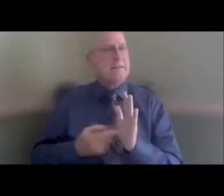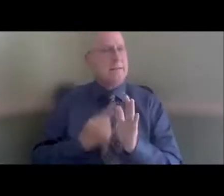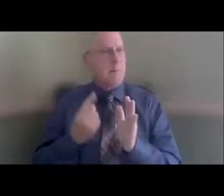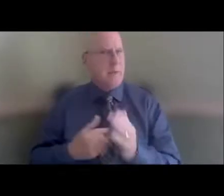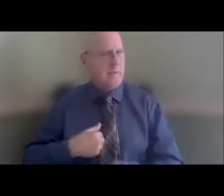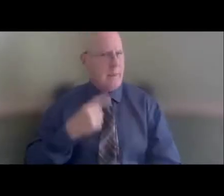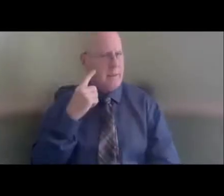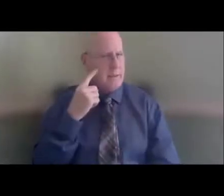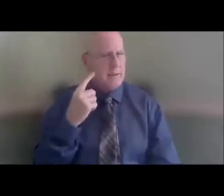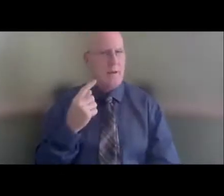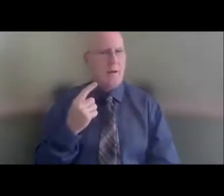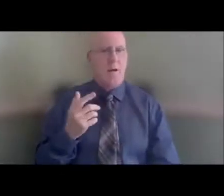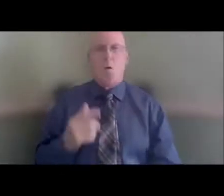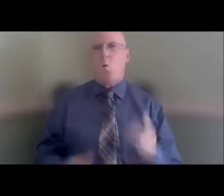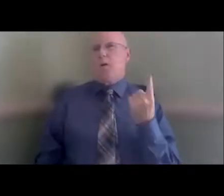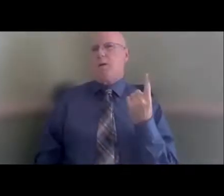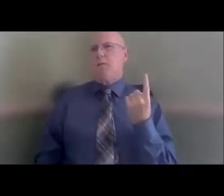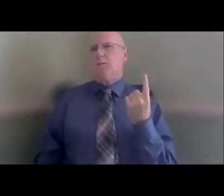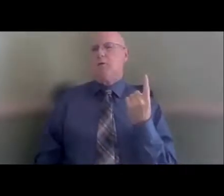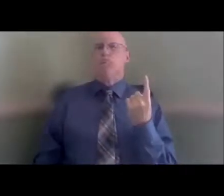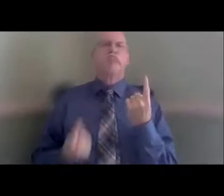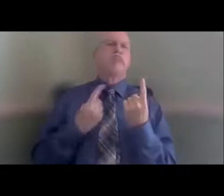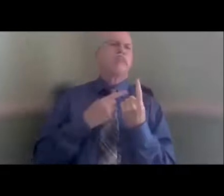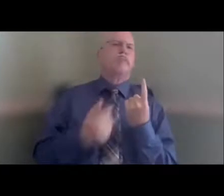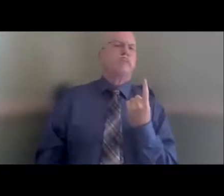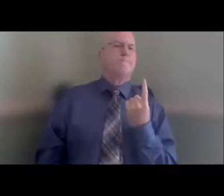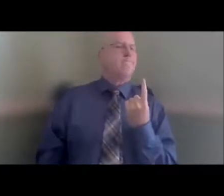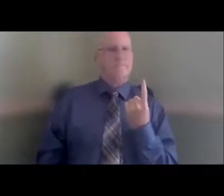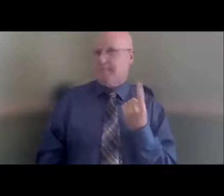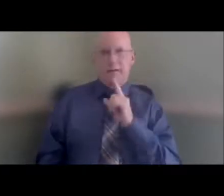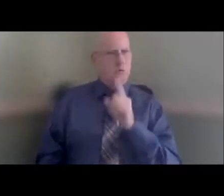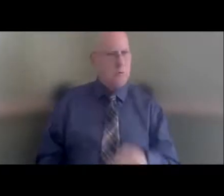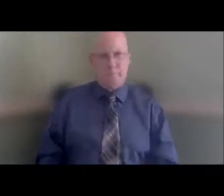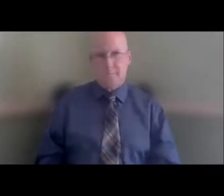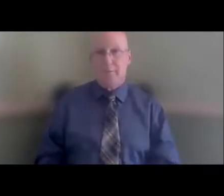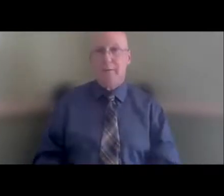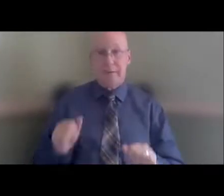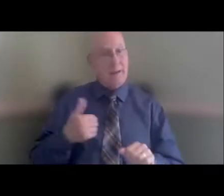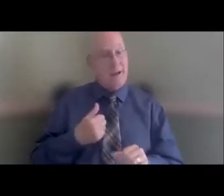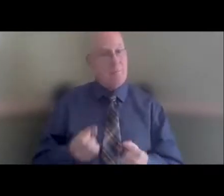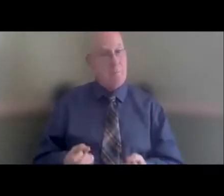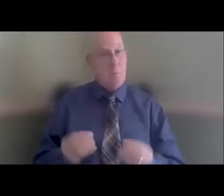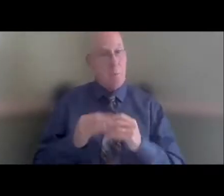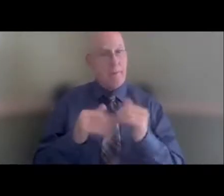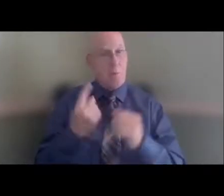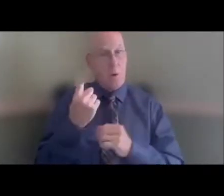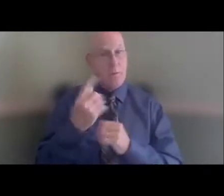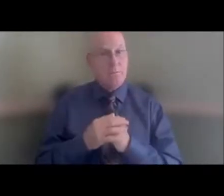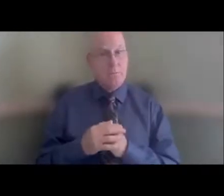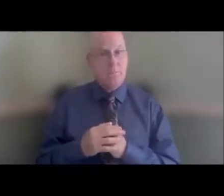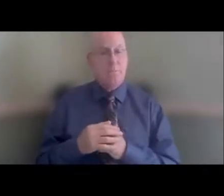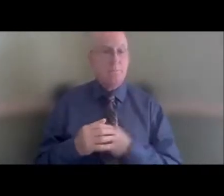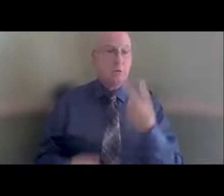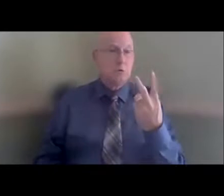think there's a thought that only one guardian can serve, and that is certainly not the case. So we can have co-guardians, that's the technical term, where we